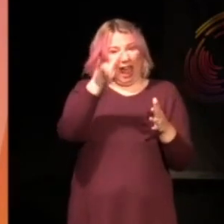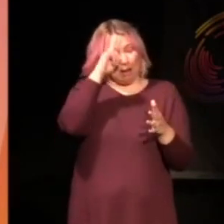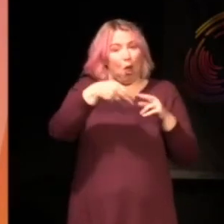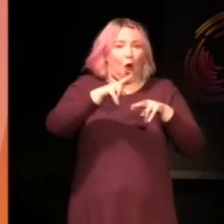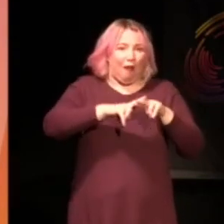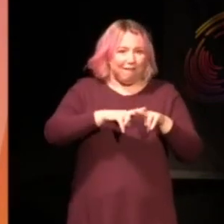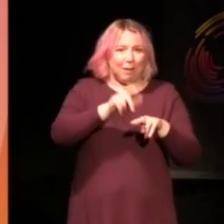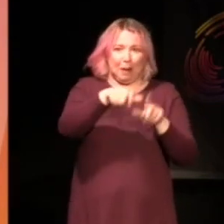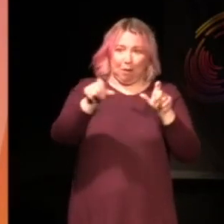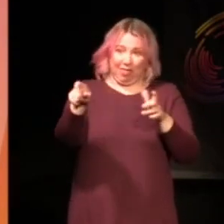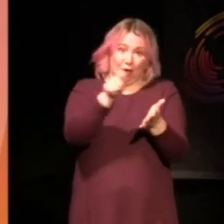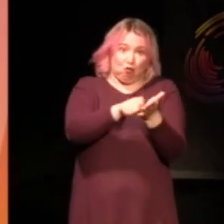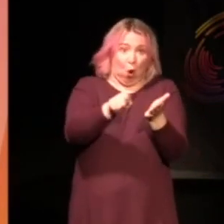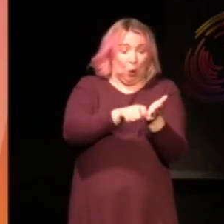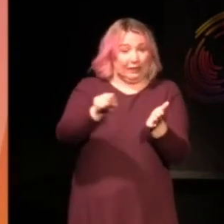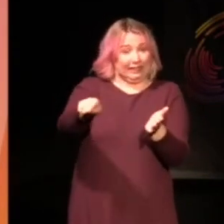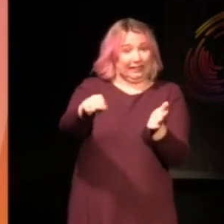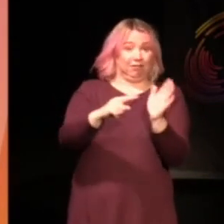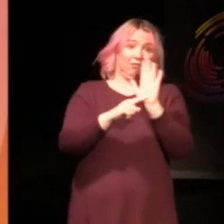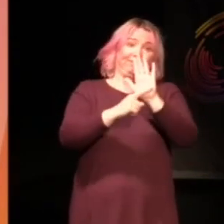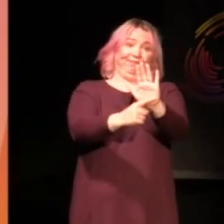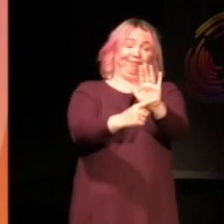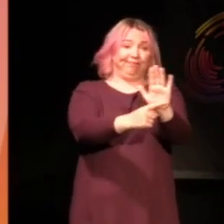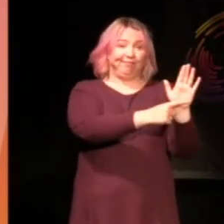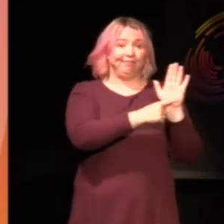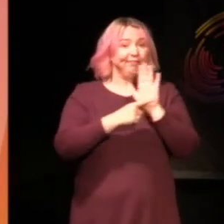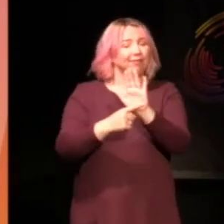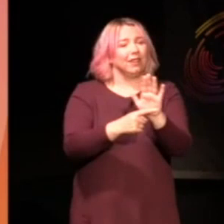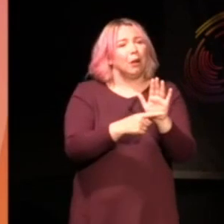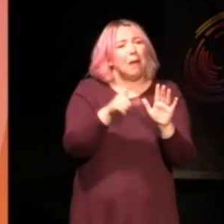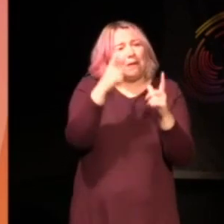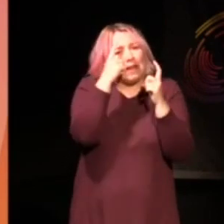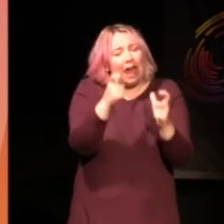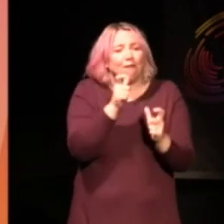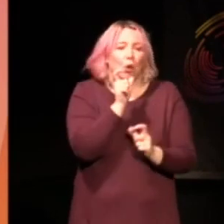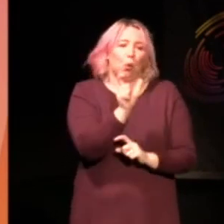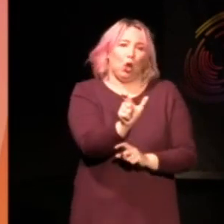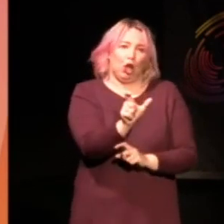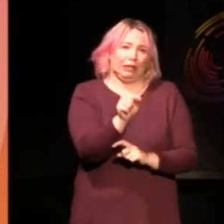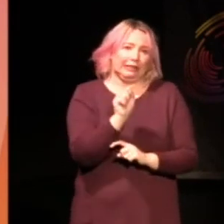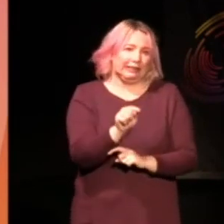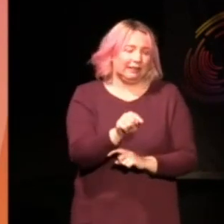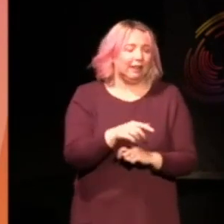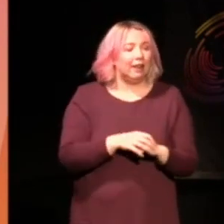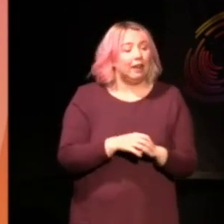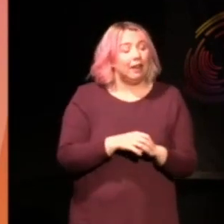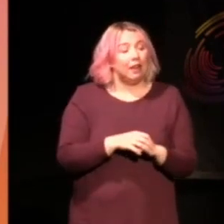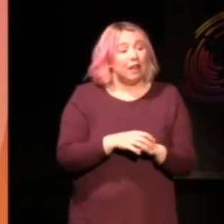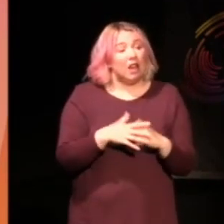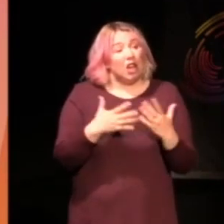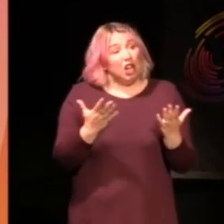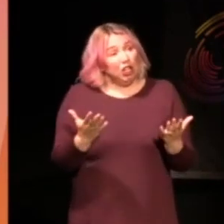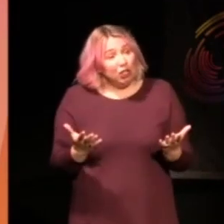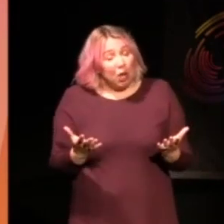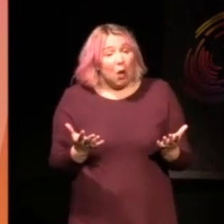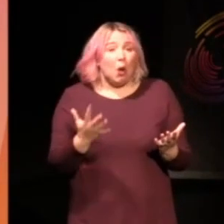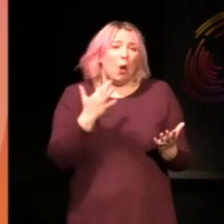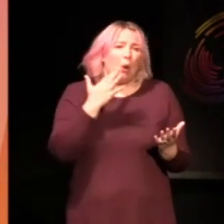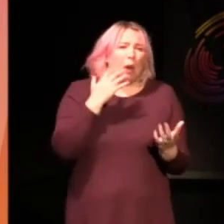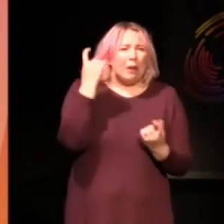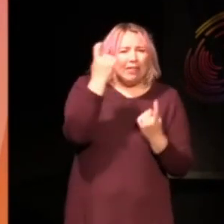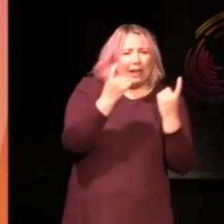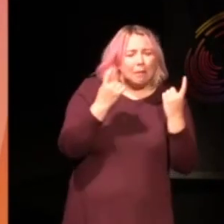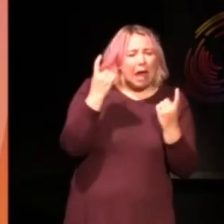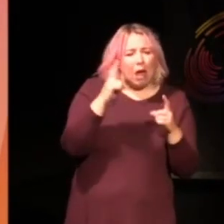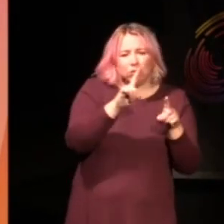So we need to be very careful about how we use these words. But basically, I guess what I'm trying to say, again, when you look at places